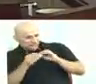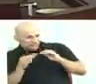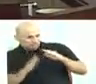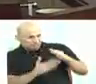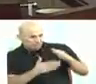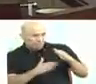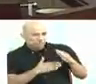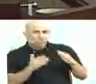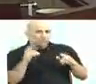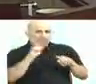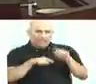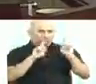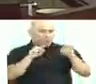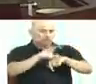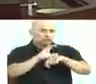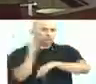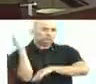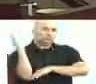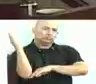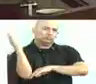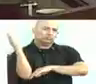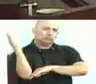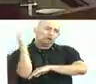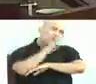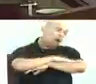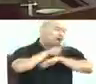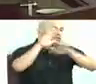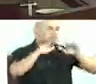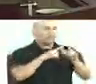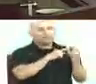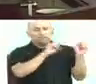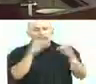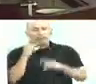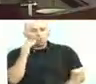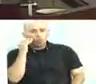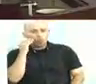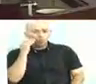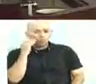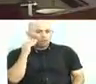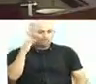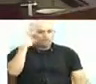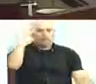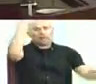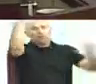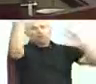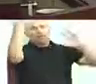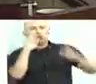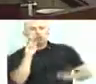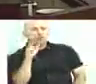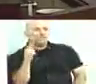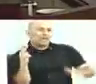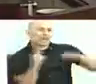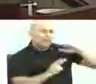day Sunday and come back home and raise hell all day